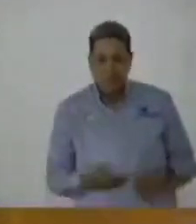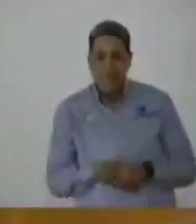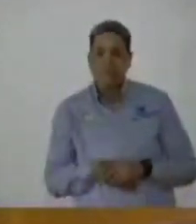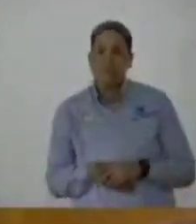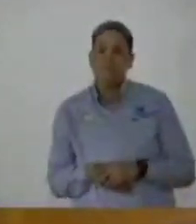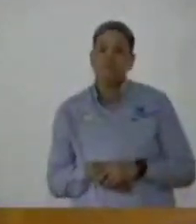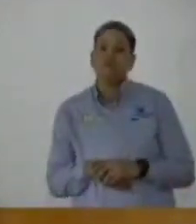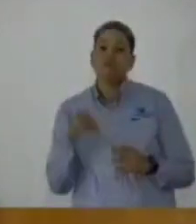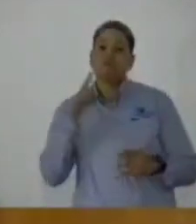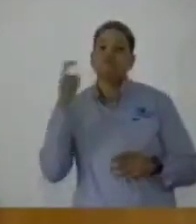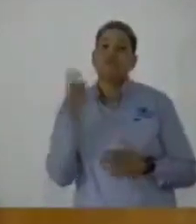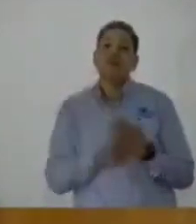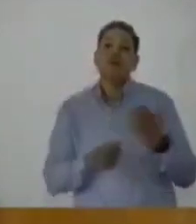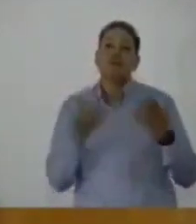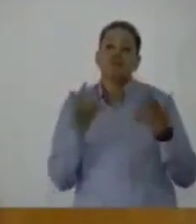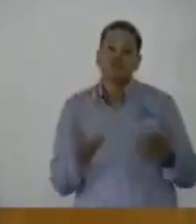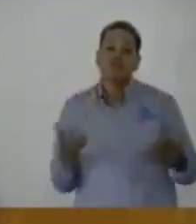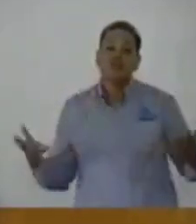So the cost of goods,